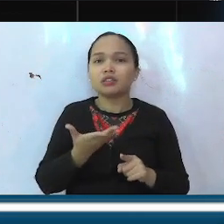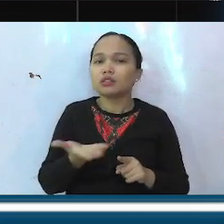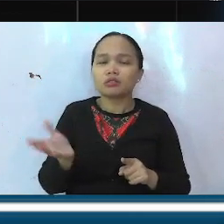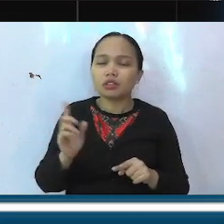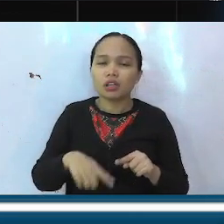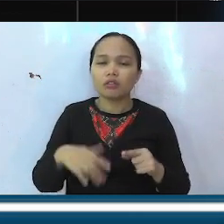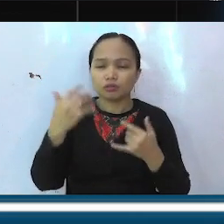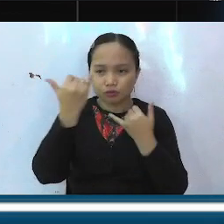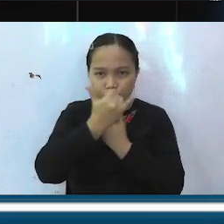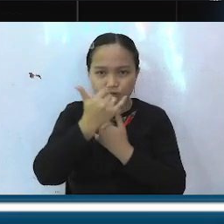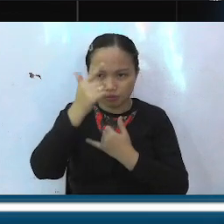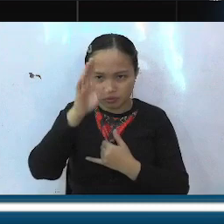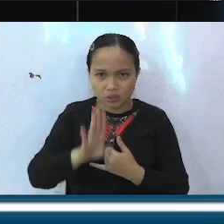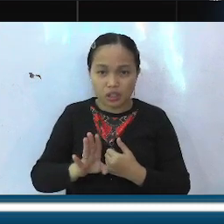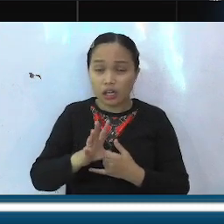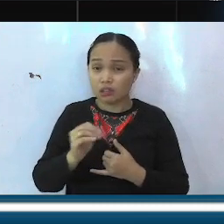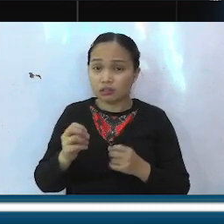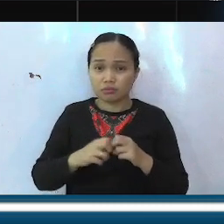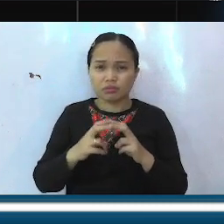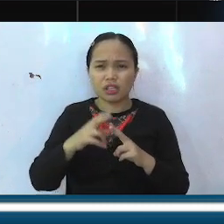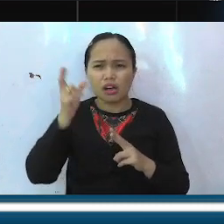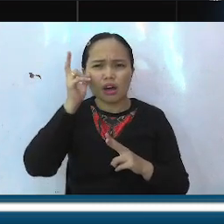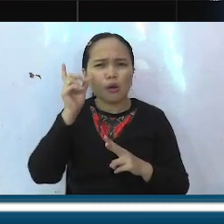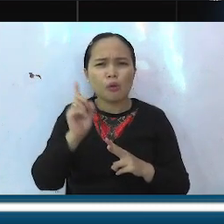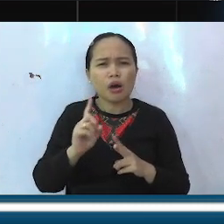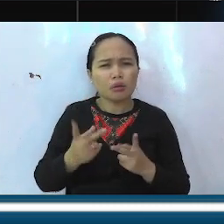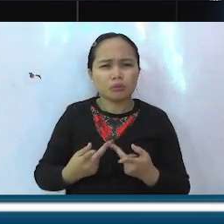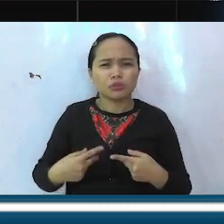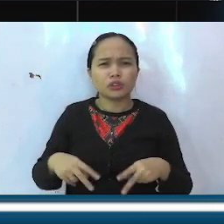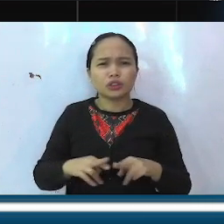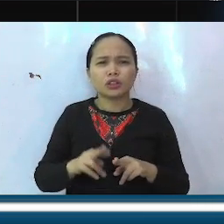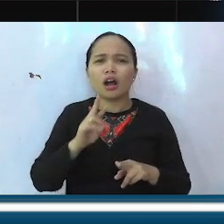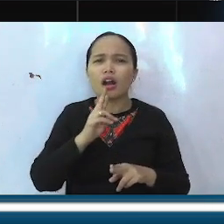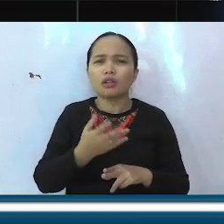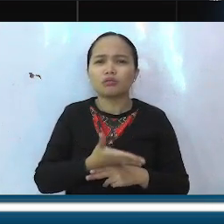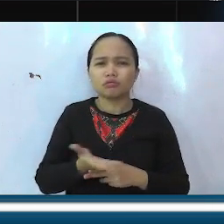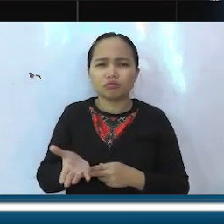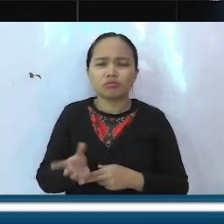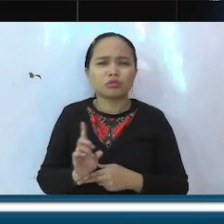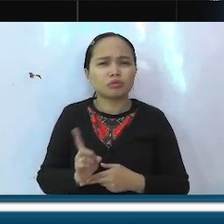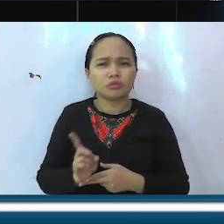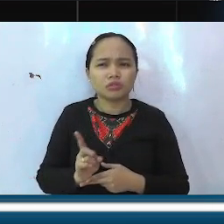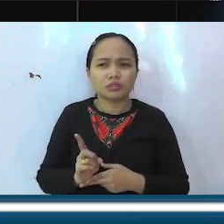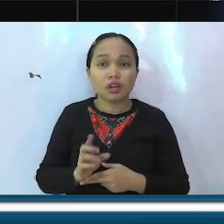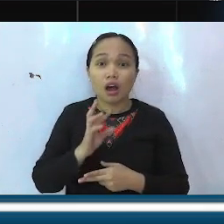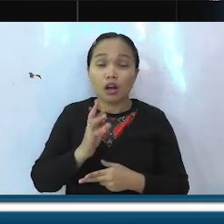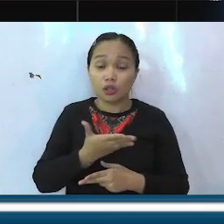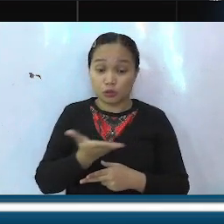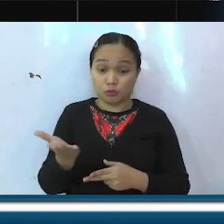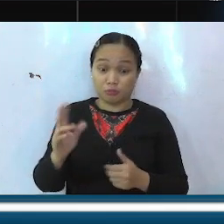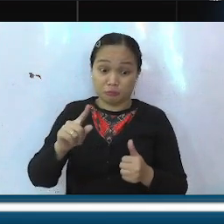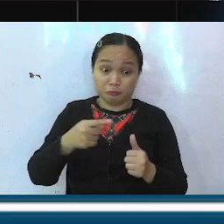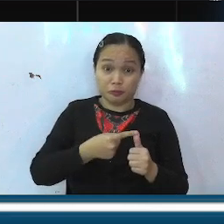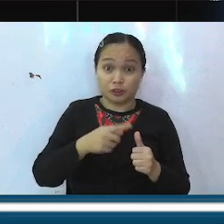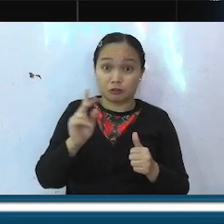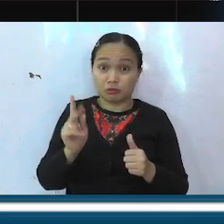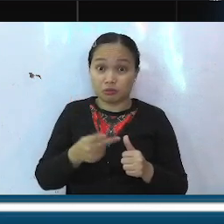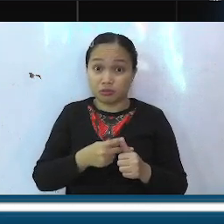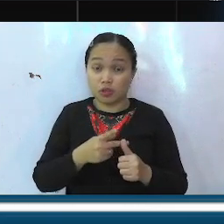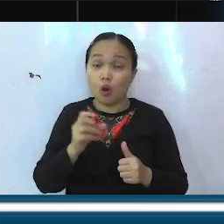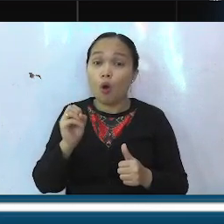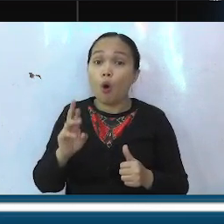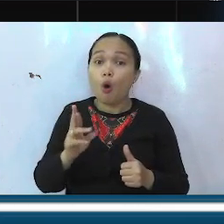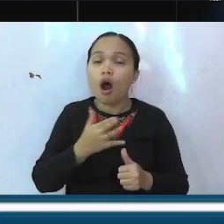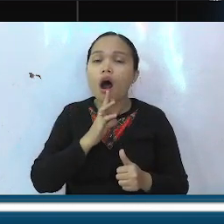devil. Amen. So ask yourself, what position are you in? Yeah. What position are you in? Are you in the primary position, or are you in the